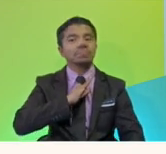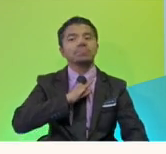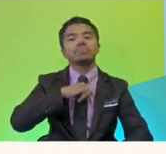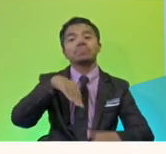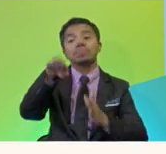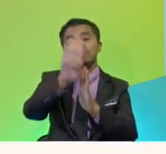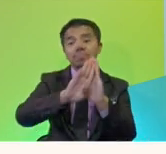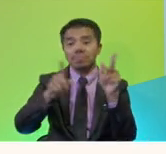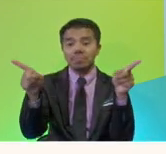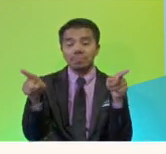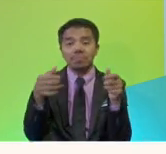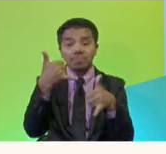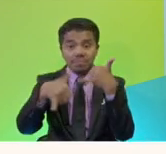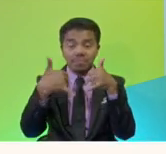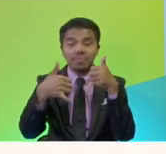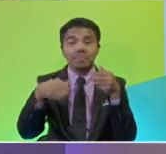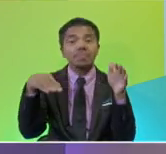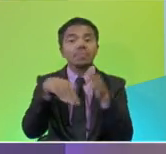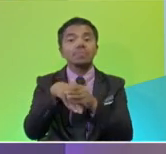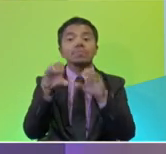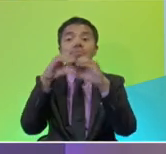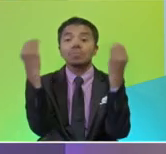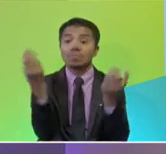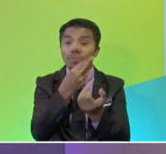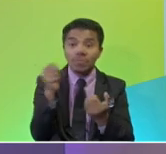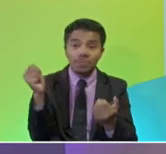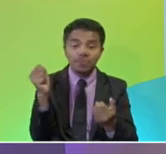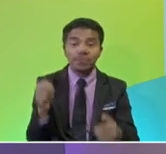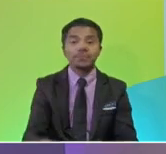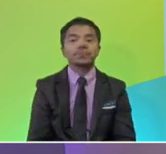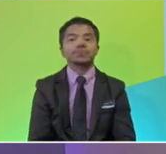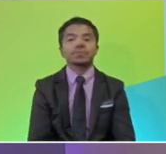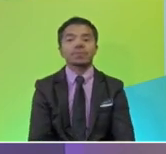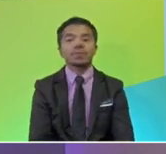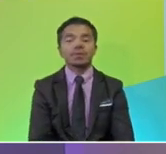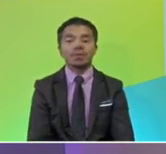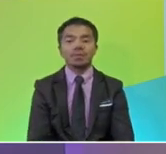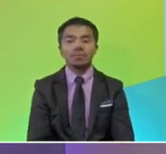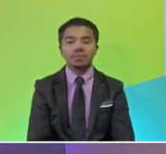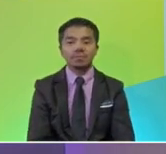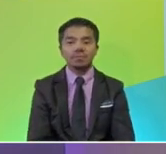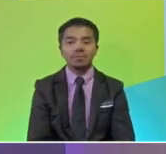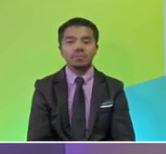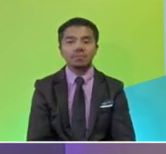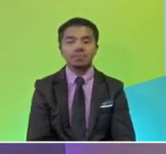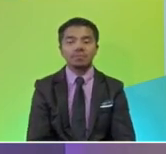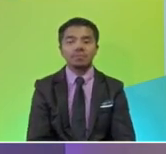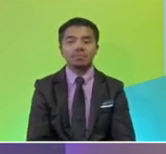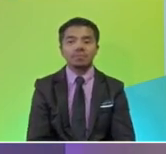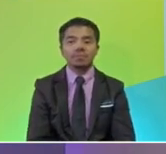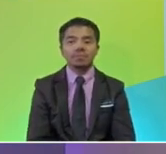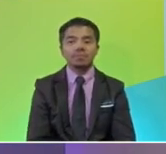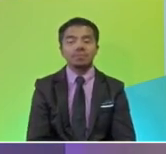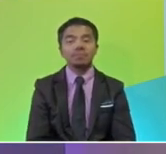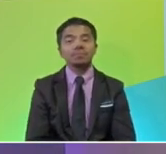distractor for this one. And that also a good indicator to minus Laura as the answer. So Laura won't be the answers for this one. So Tia